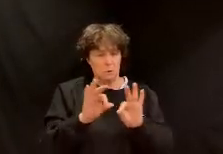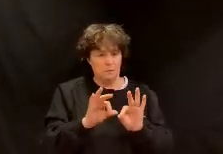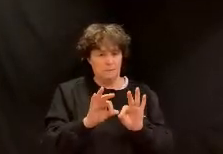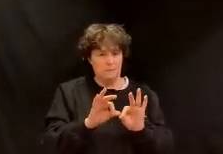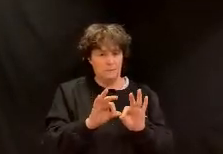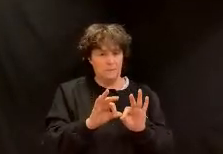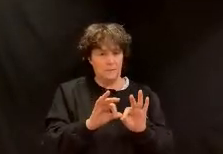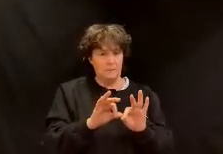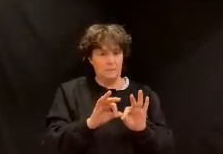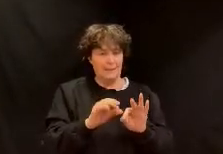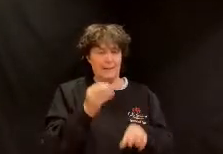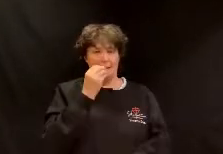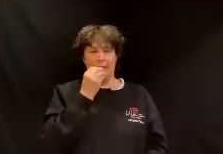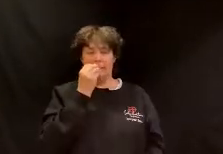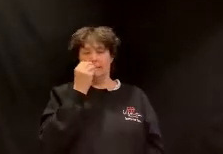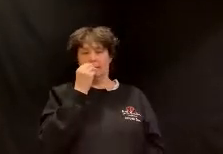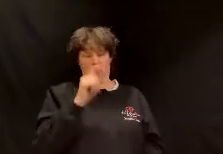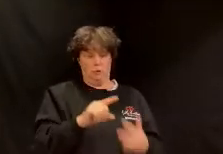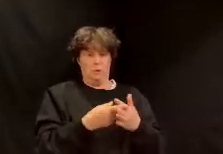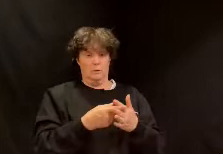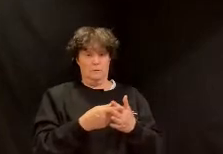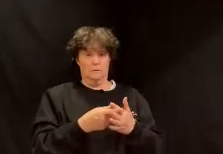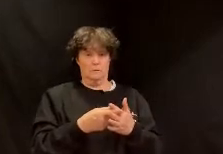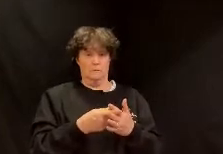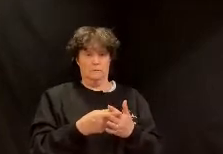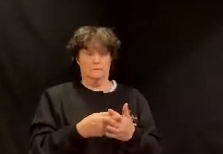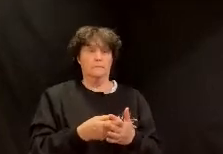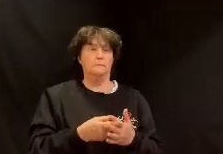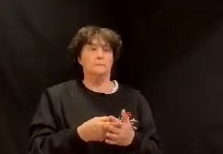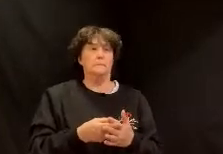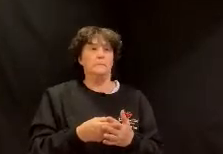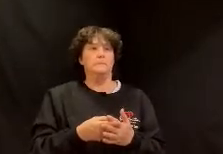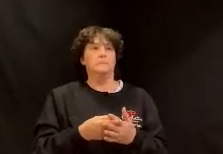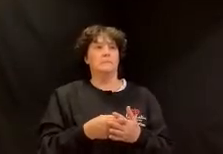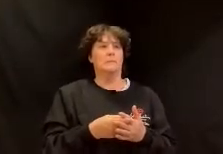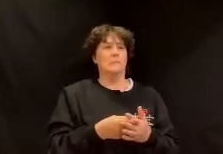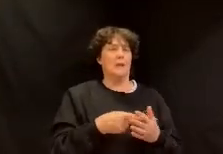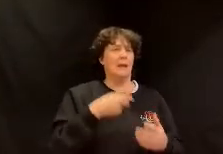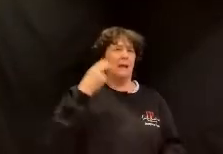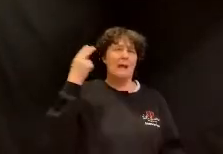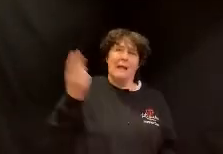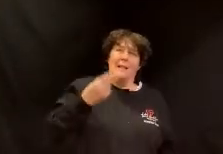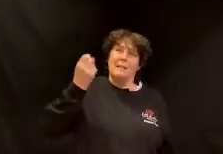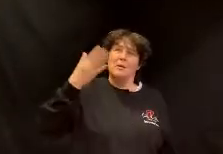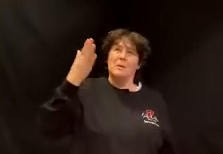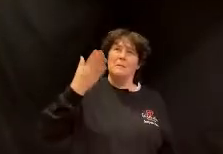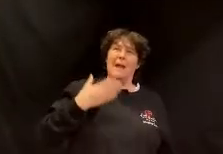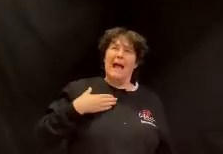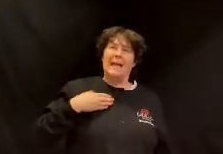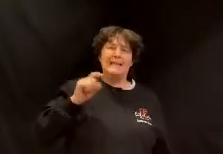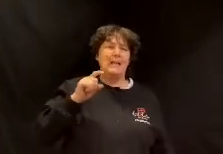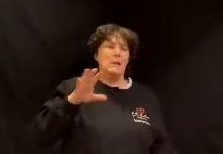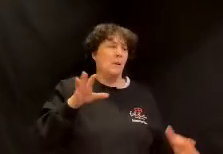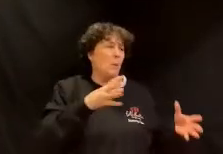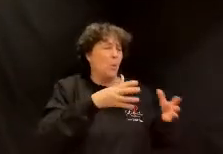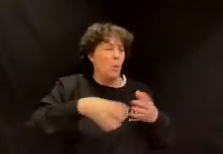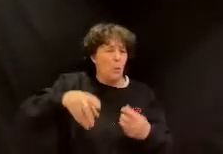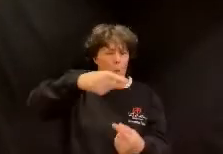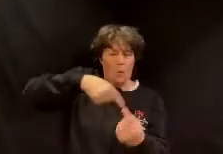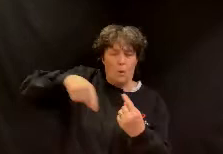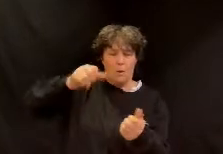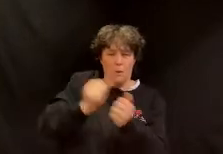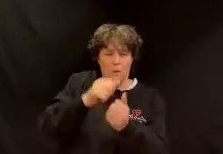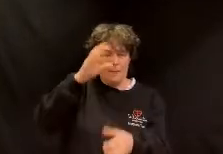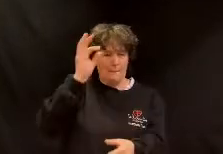Start to eat. Are you guys with me? Hallelujah. You say, I got to be around people of faith too. Let me just say this about feeding your